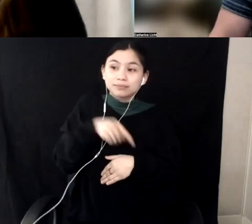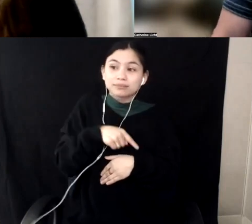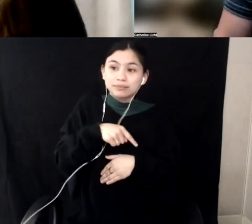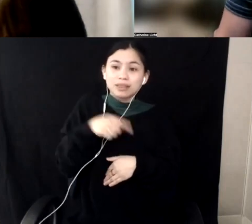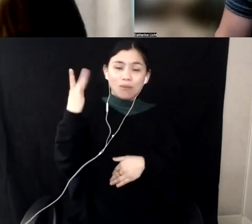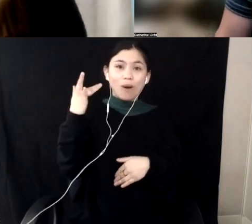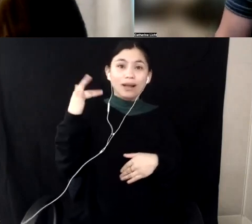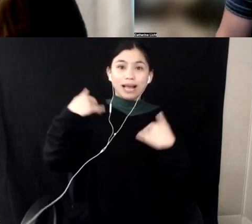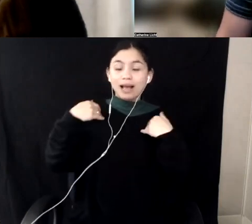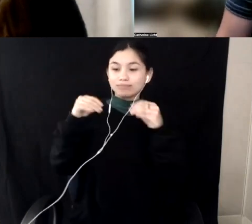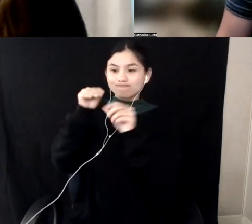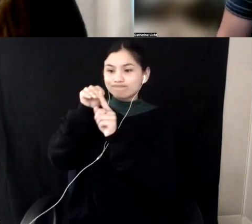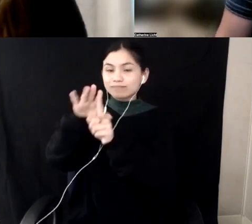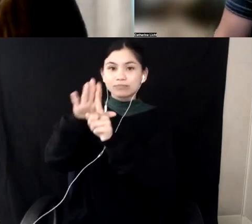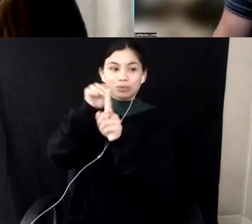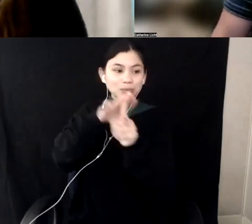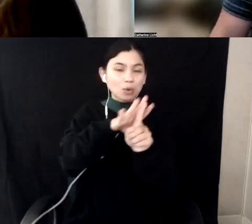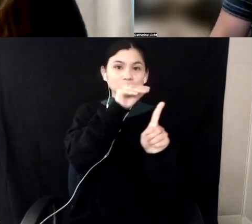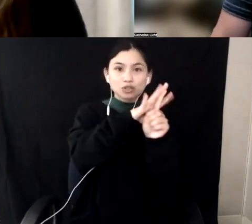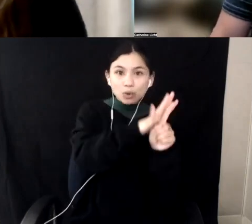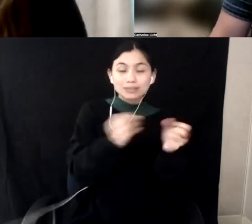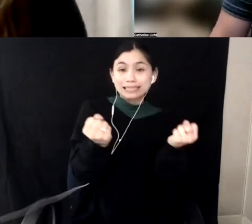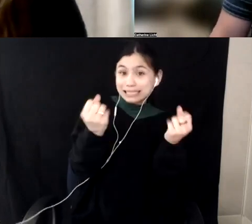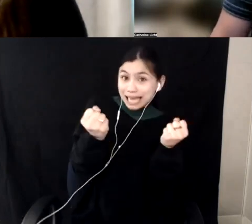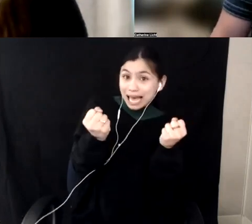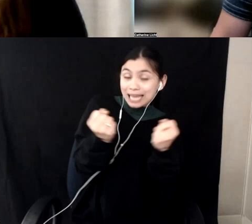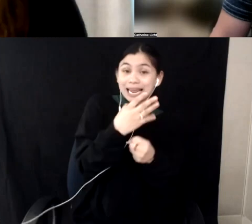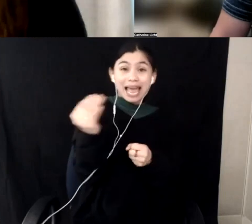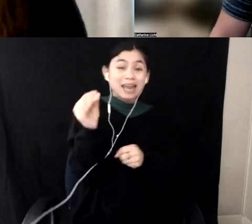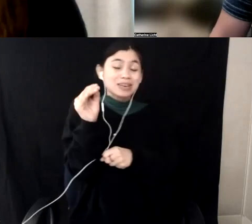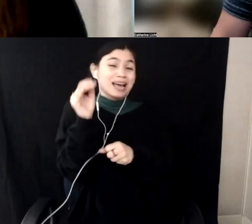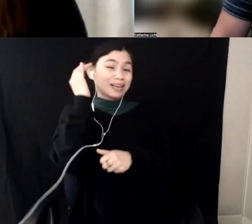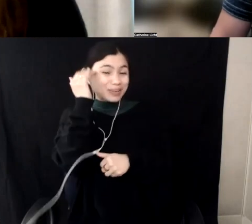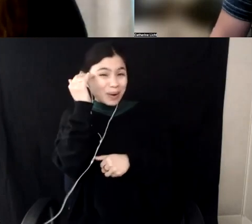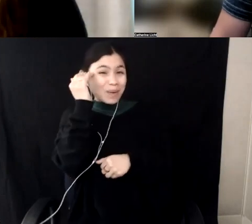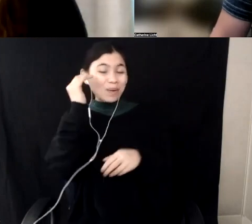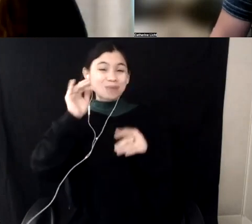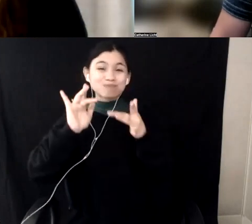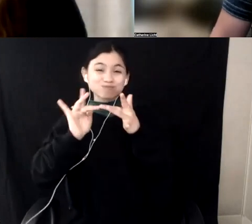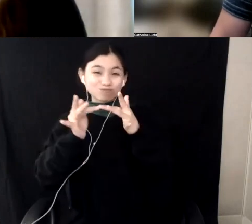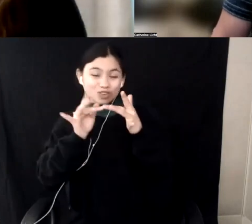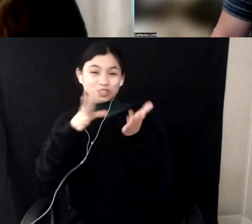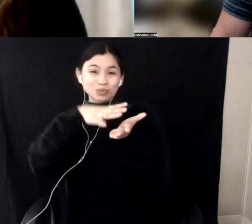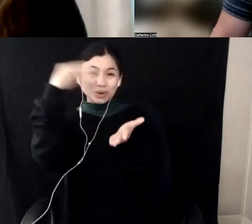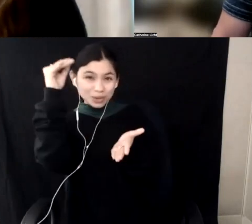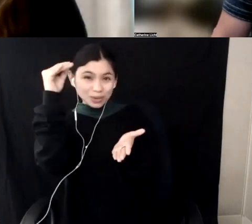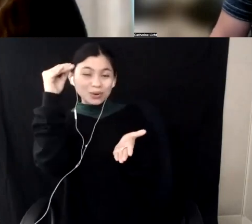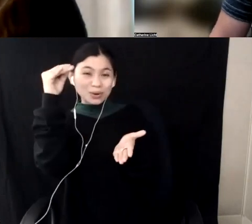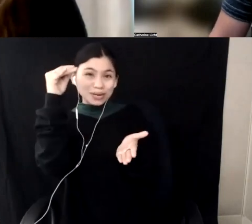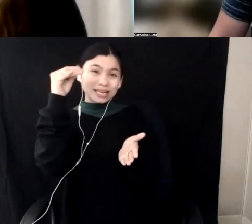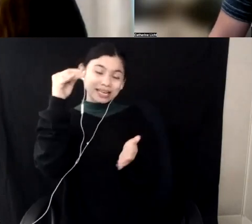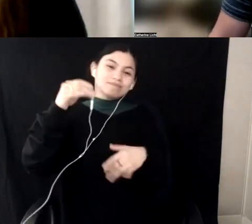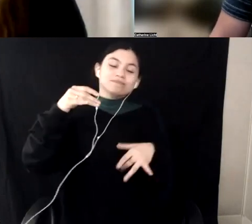signs everywhere. And virtual learning, I know not everybody lives close to